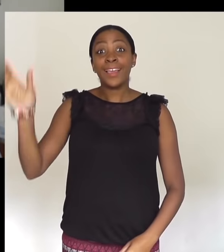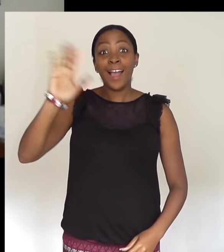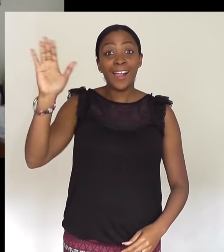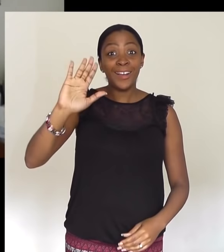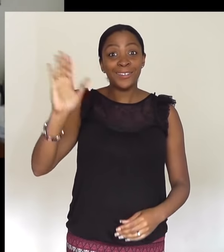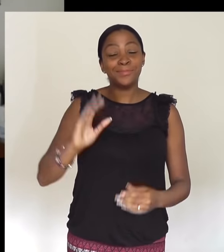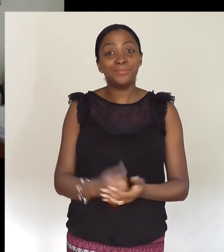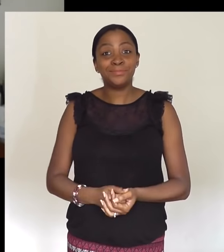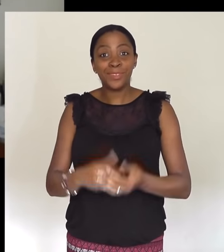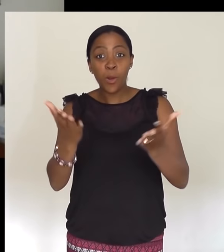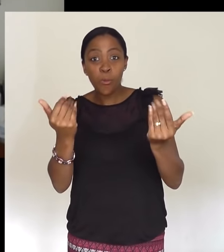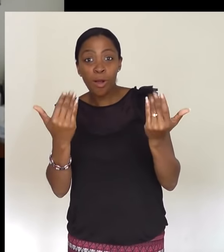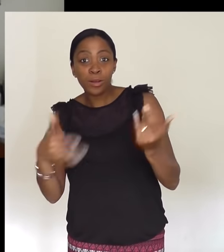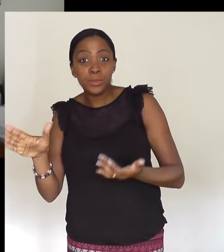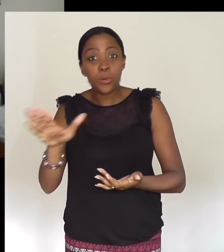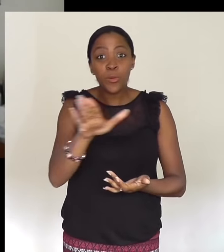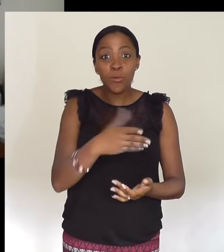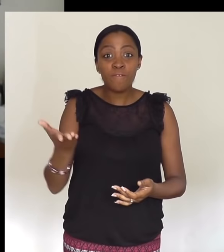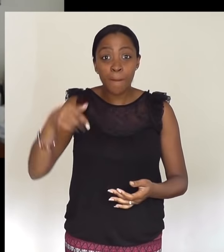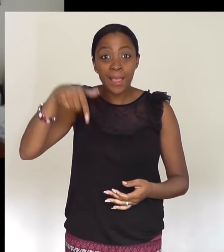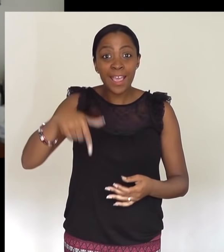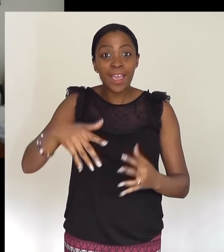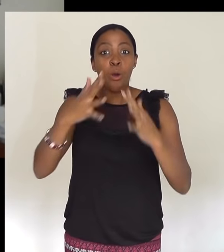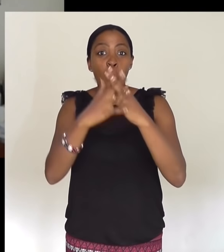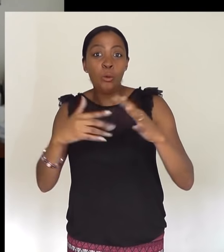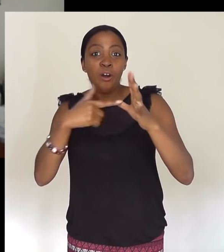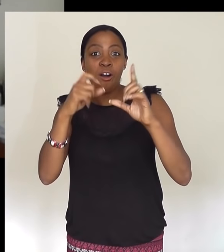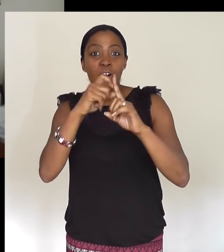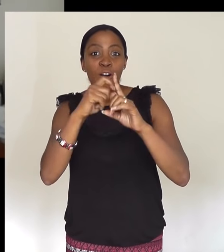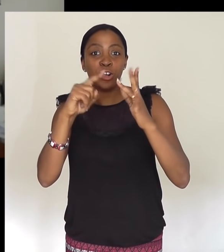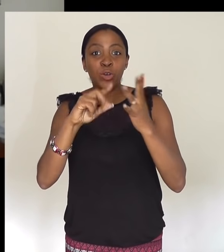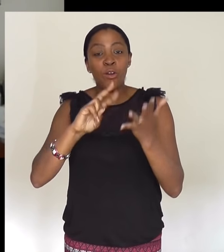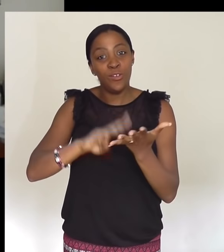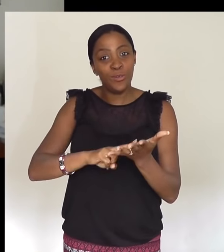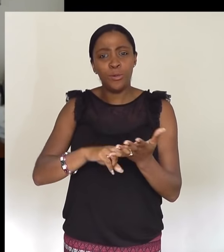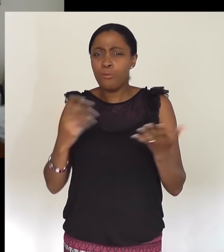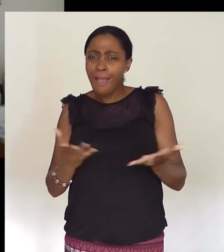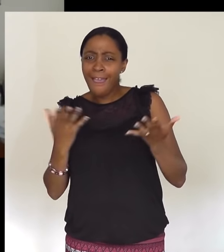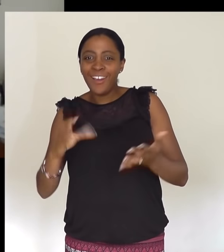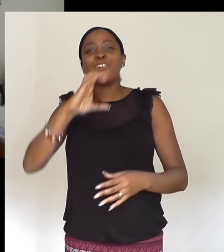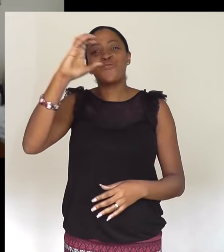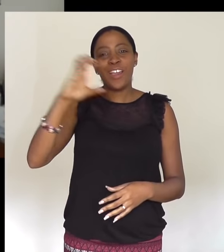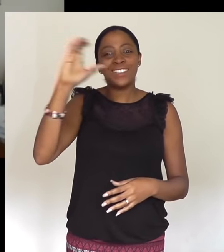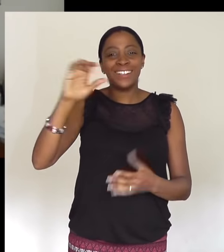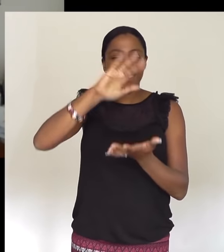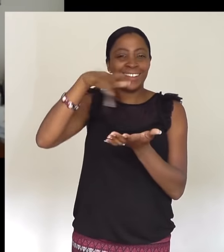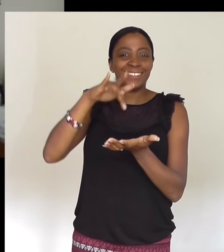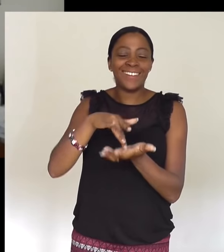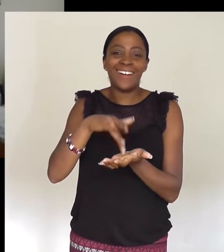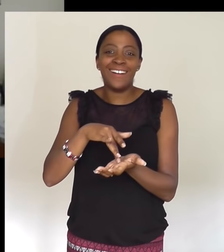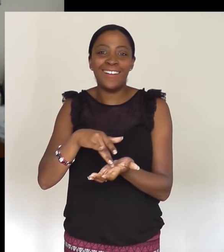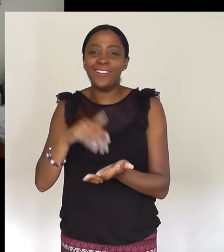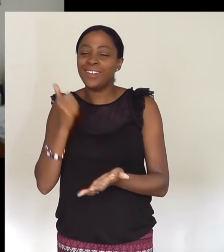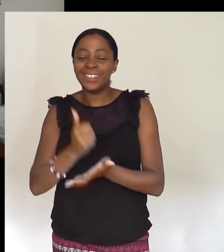Hello and a very warm welcome from wonderful Woden in the heart of Croydon. It's really great to have you with